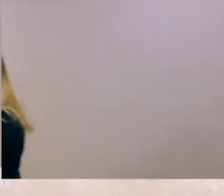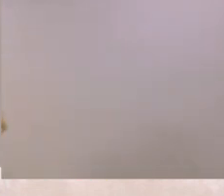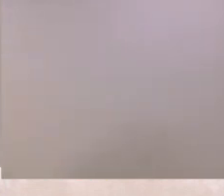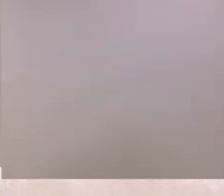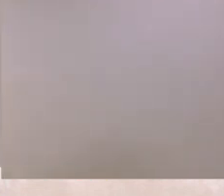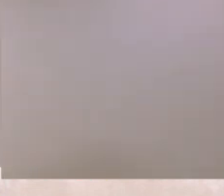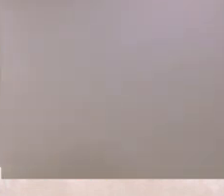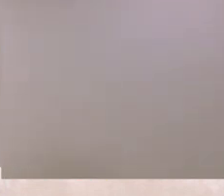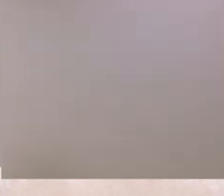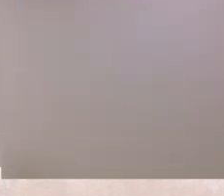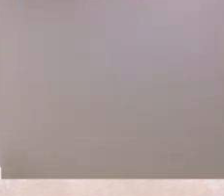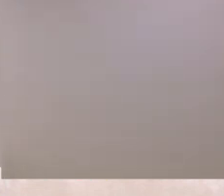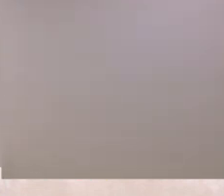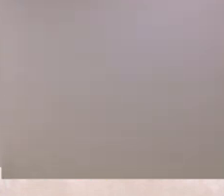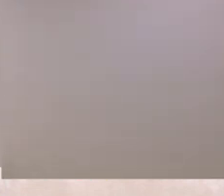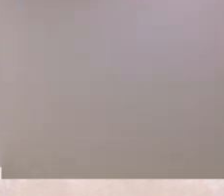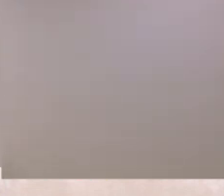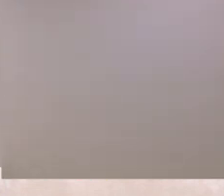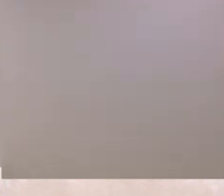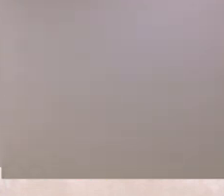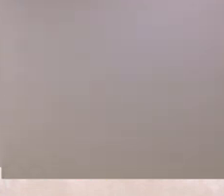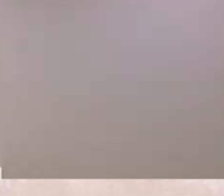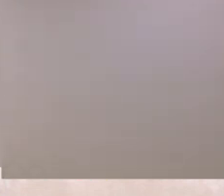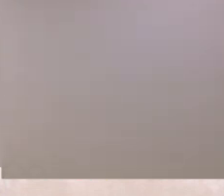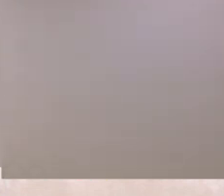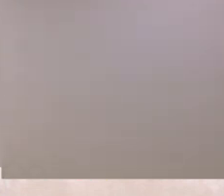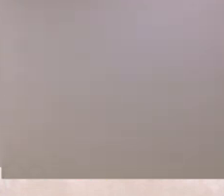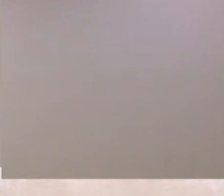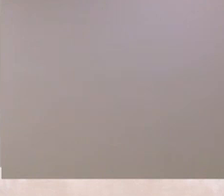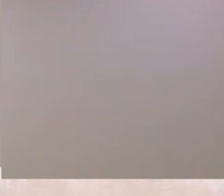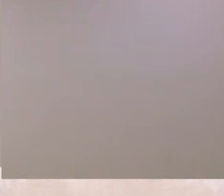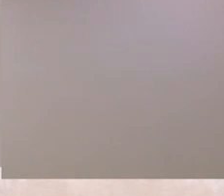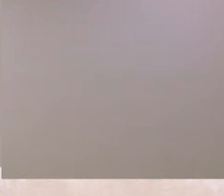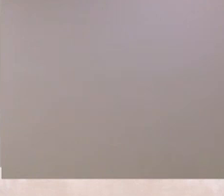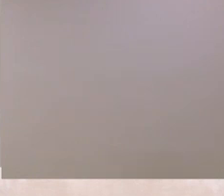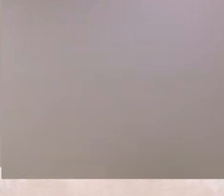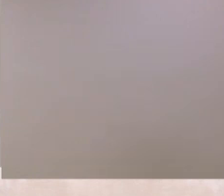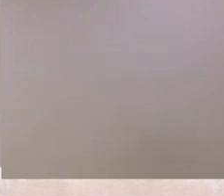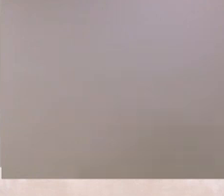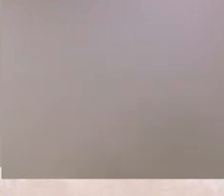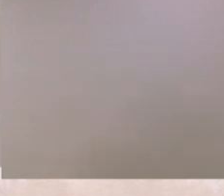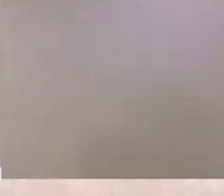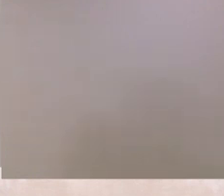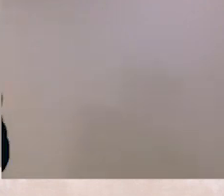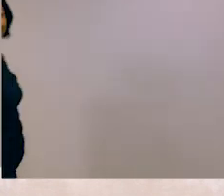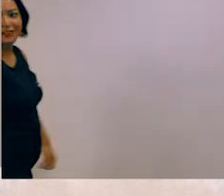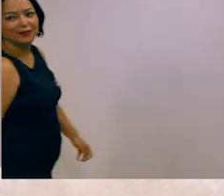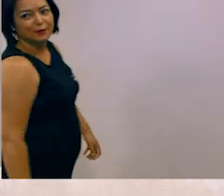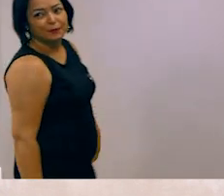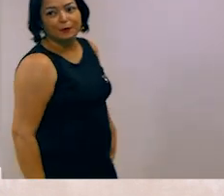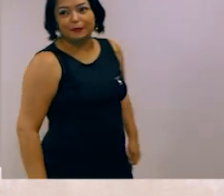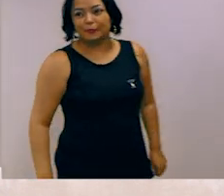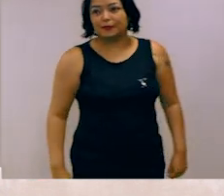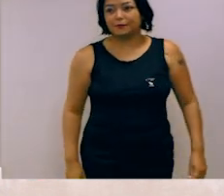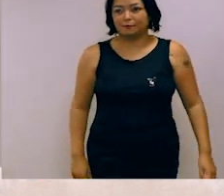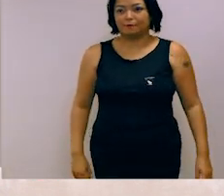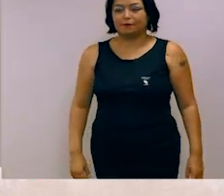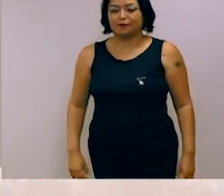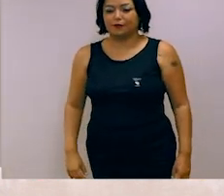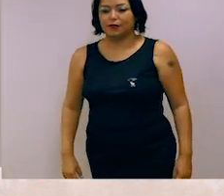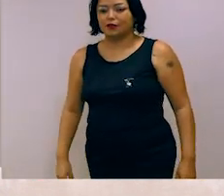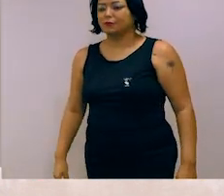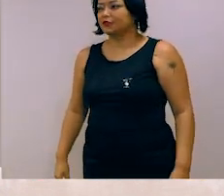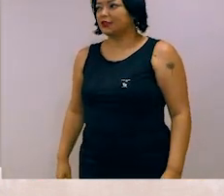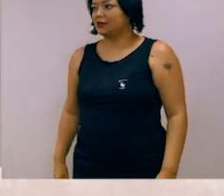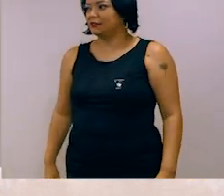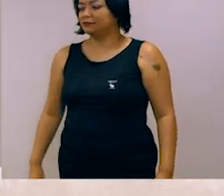was really interesting to find out there is no direct connection of gender to choosing computer science, which means that we